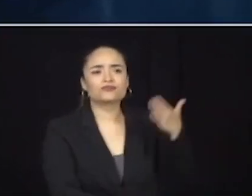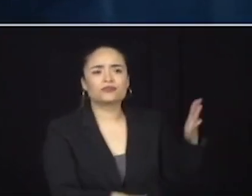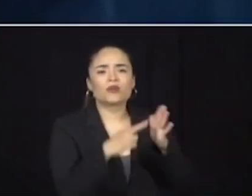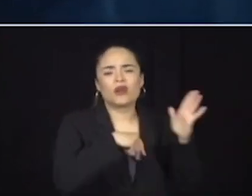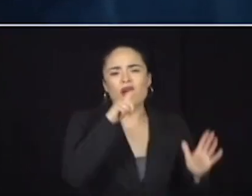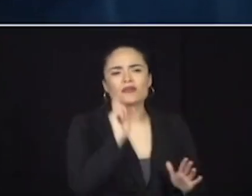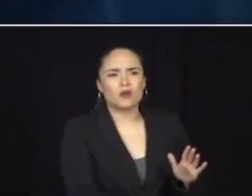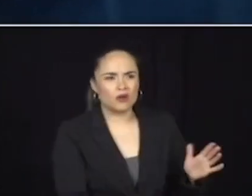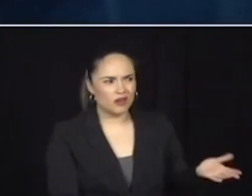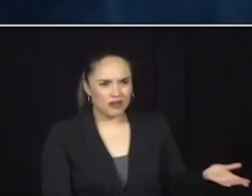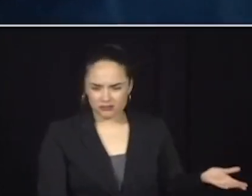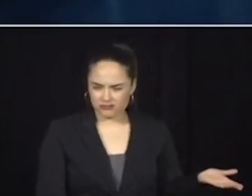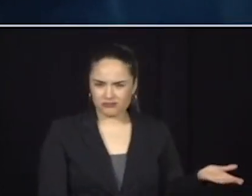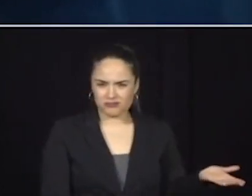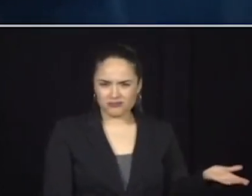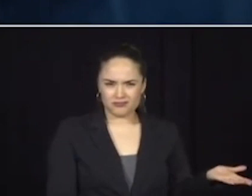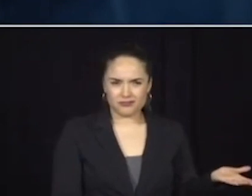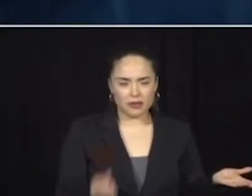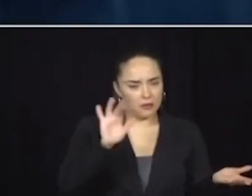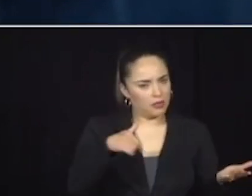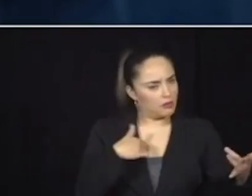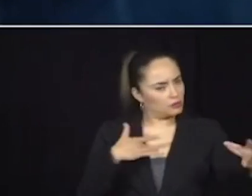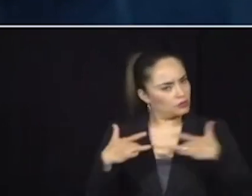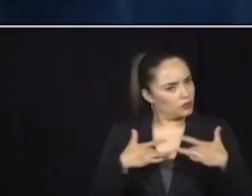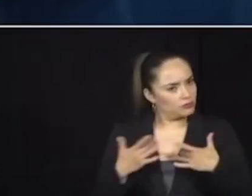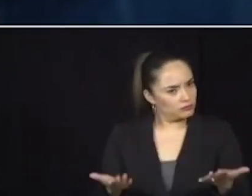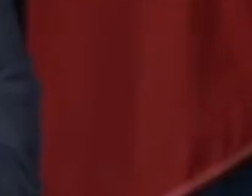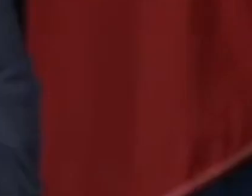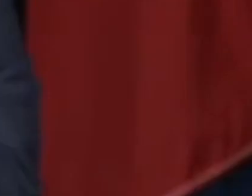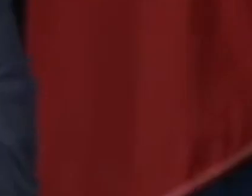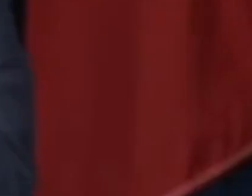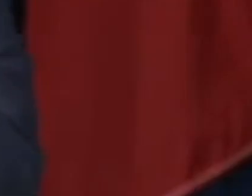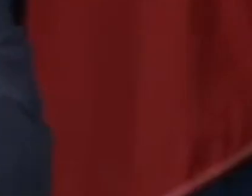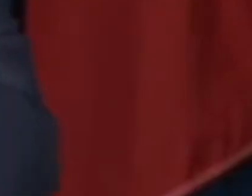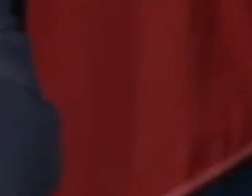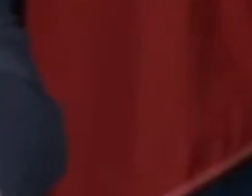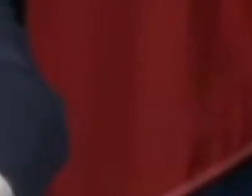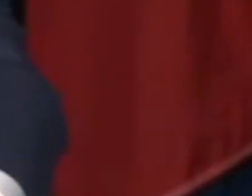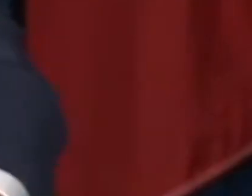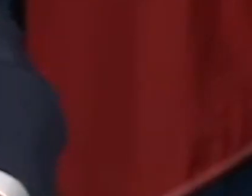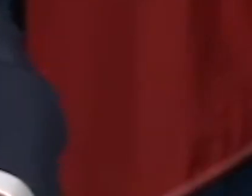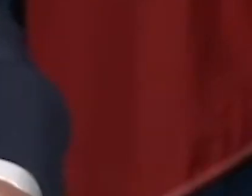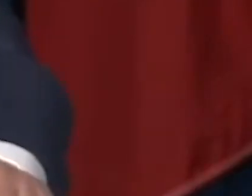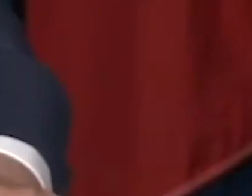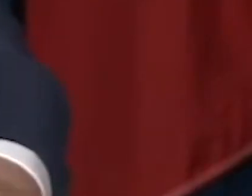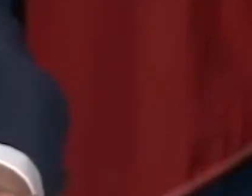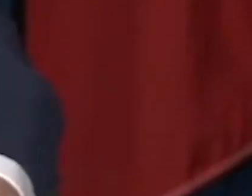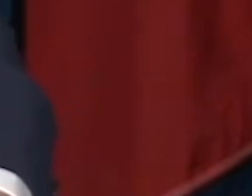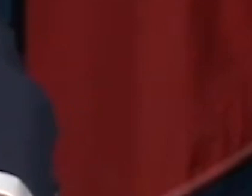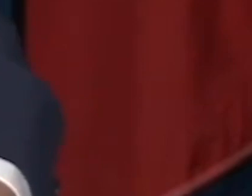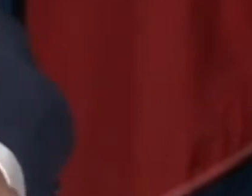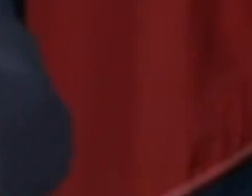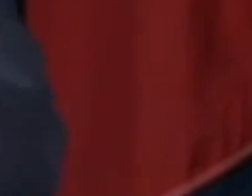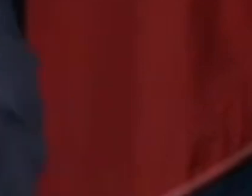on to become Ontario's favorite meme. I just want to tell one last story before we finish. So I get a letter dropped off at